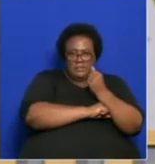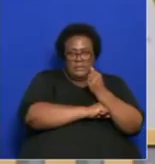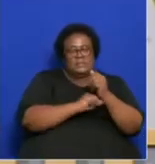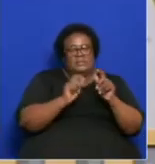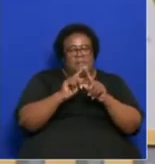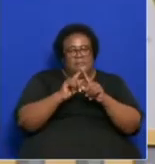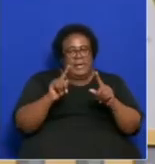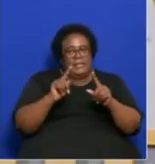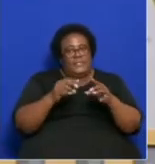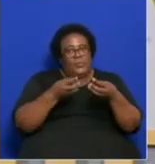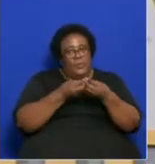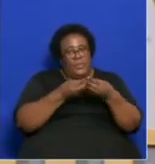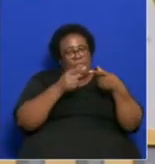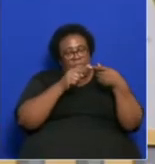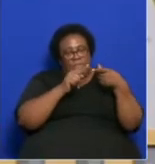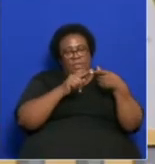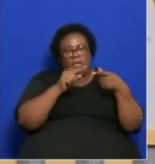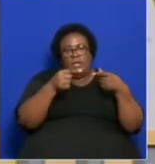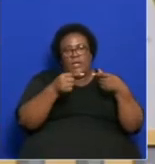ones, right,